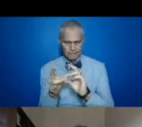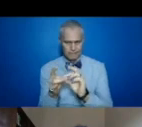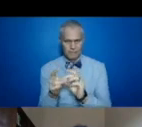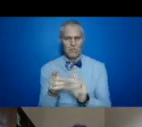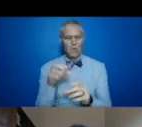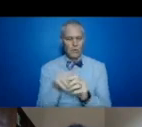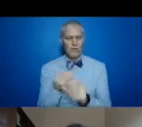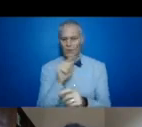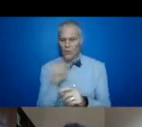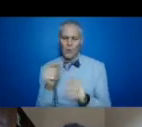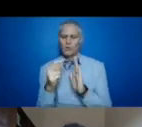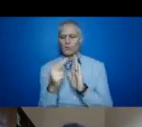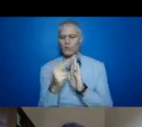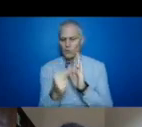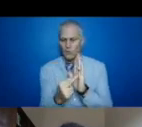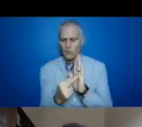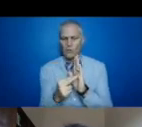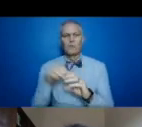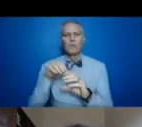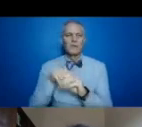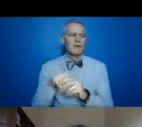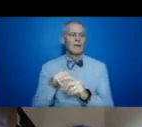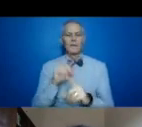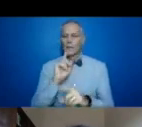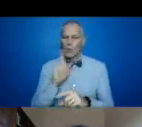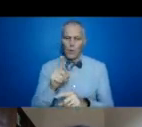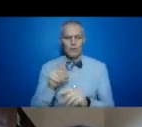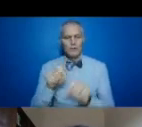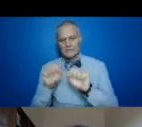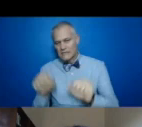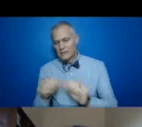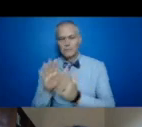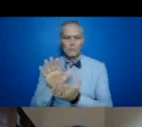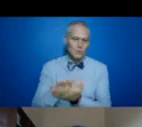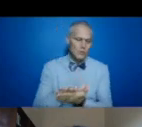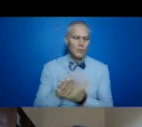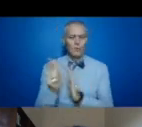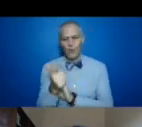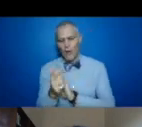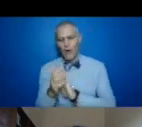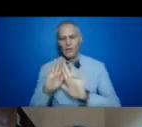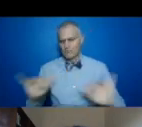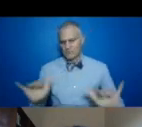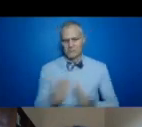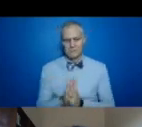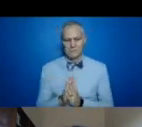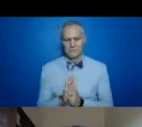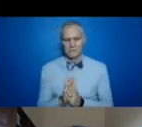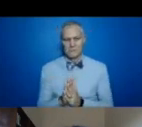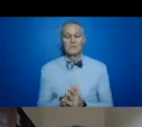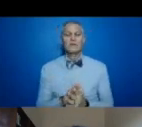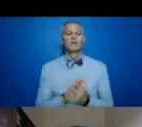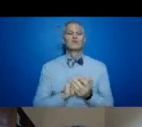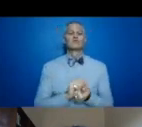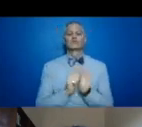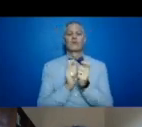those rules, within the current order system in the school, in the law, and things like that. Transformative community conferencing